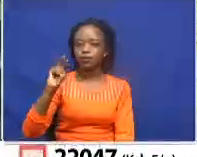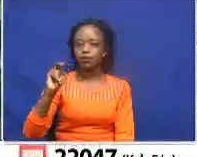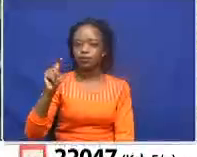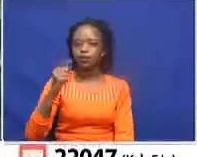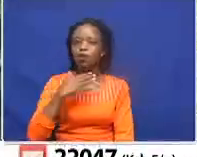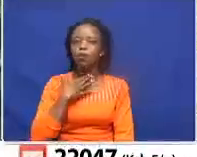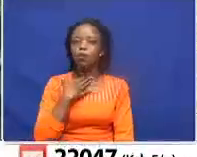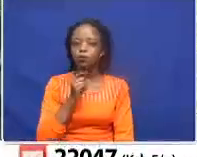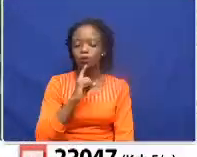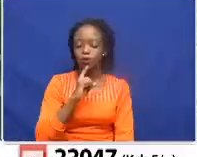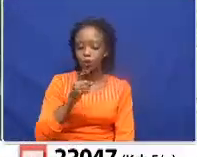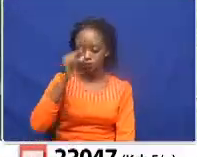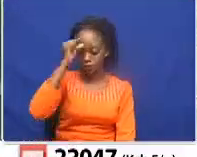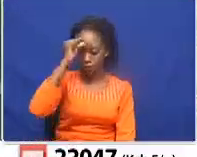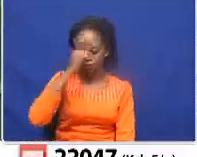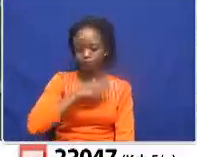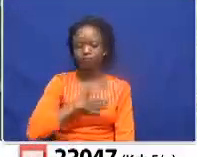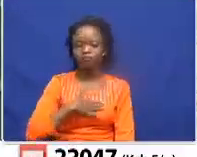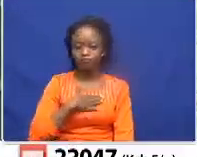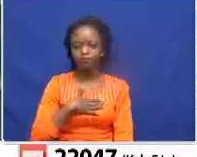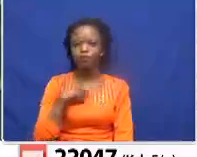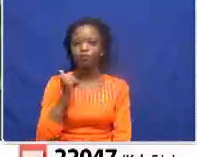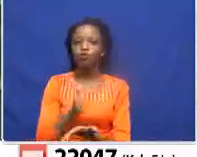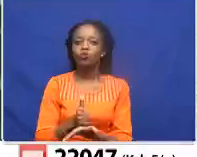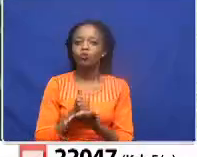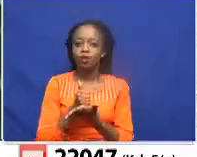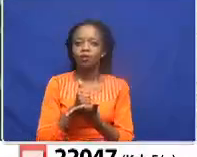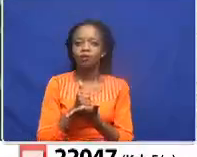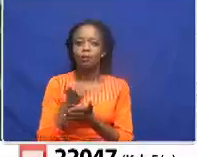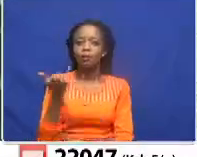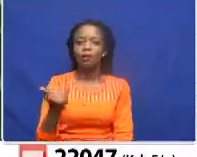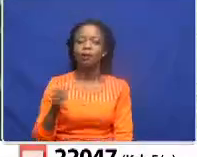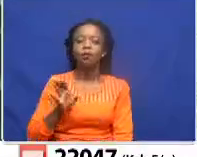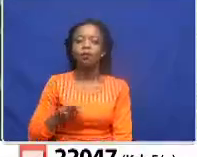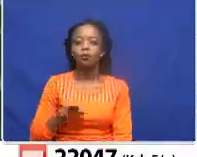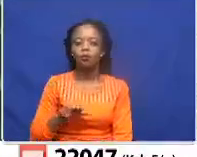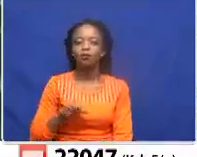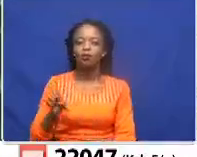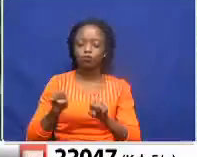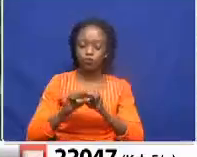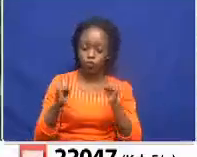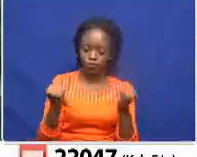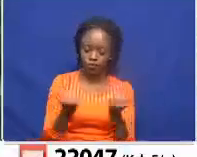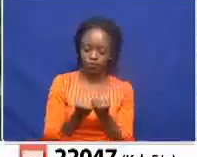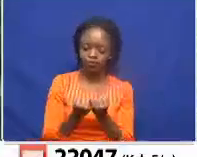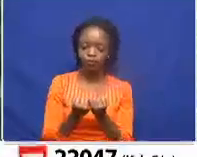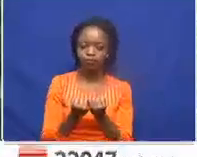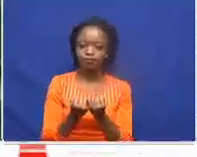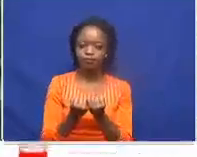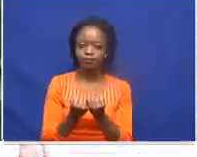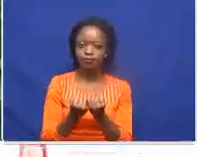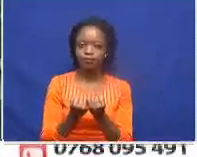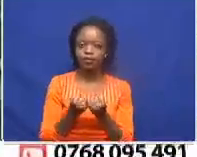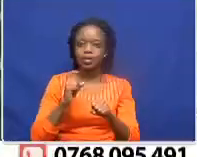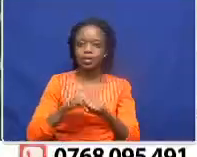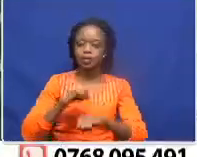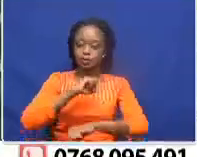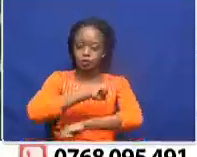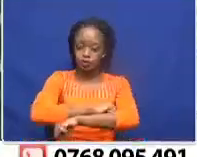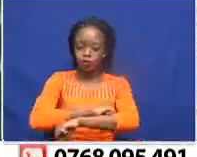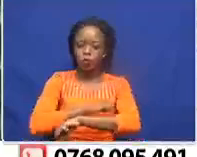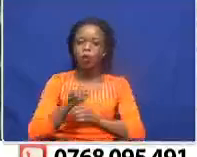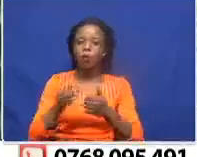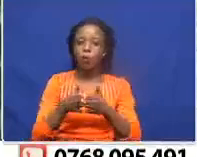to appeal to the government to help our teen mothers in our society. When a resumption of schools